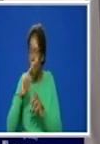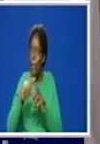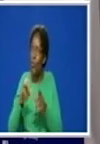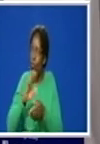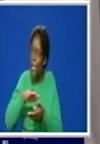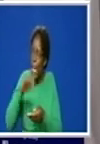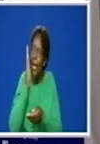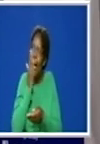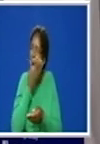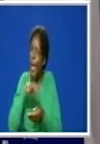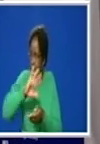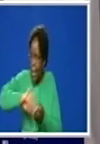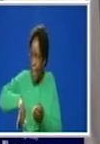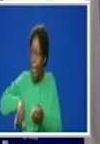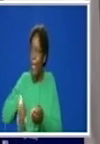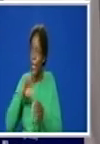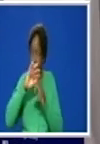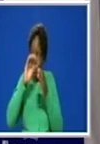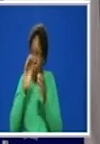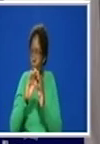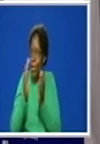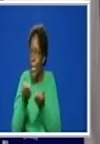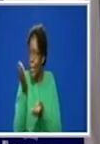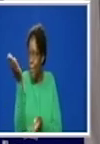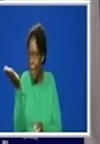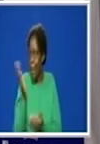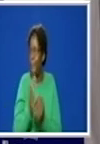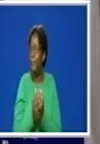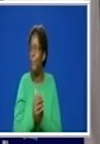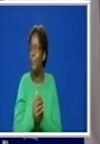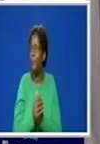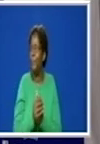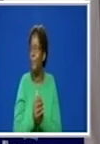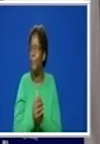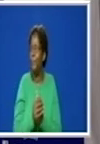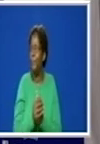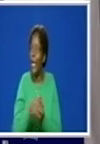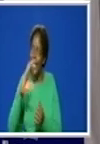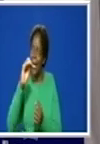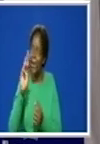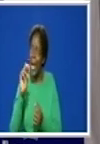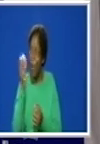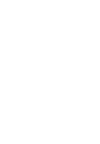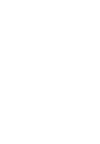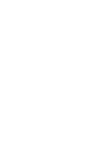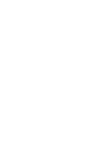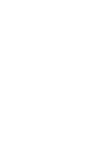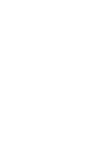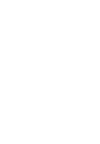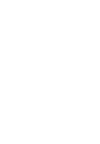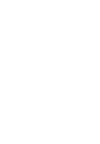later, okay? Okay. Yeah, just place the book there. And the crayon. Okay. Yes.